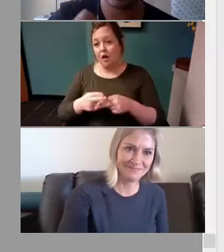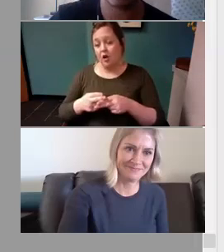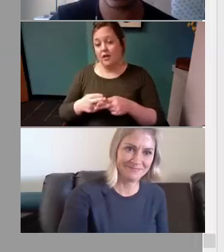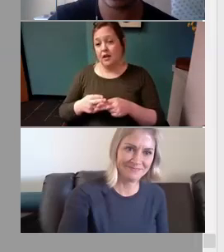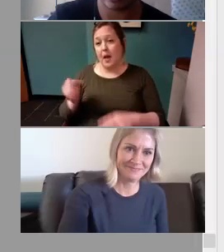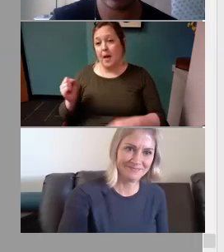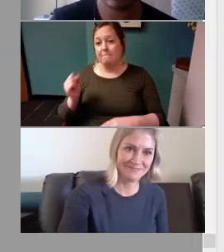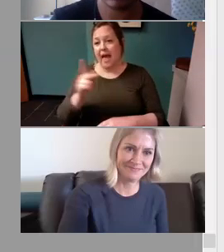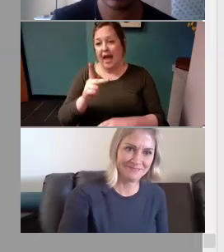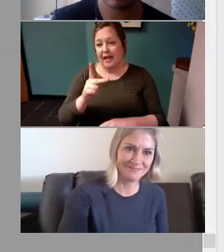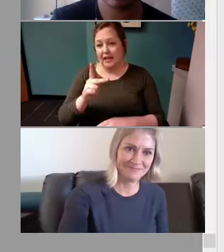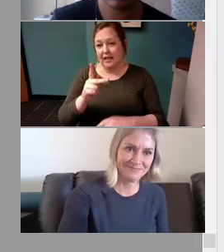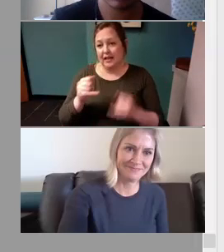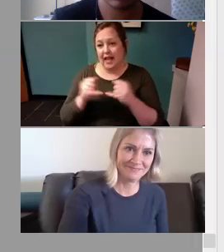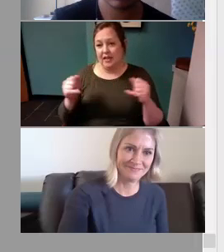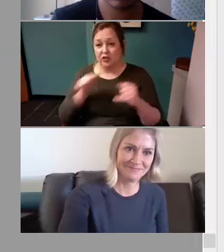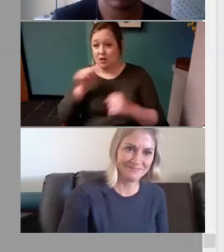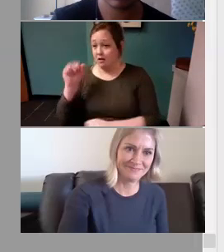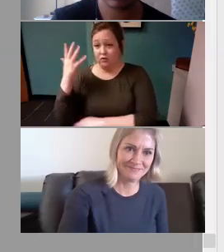be the entire graph.